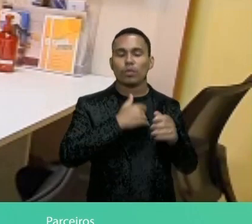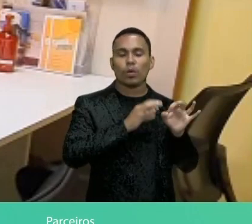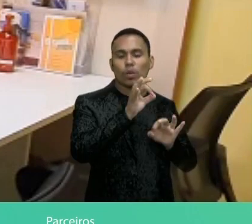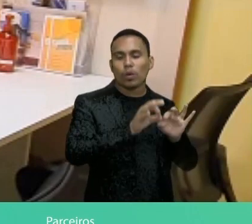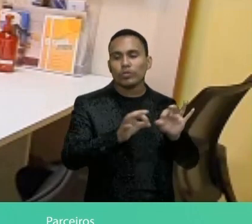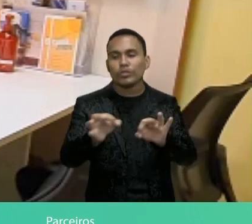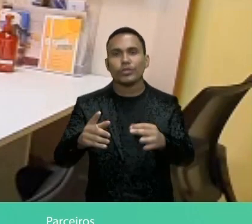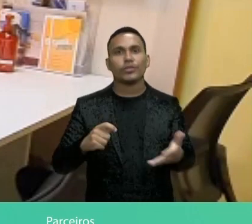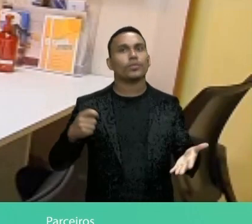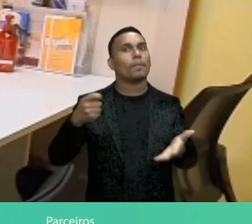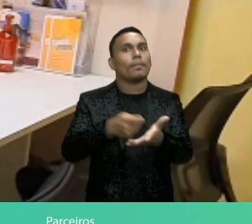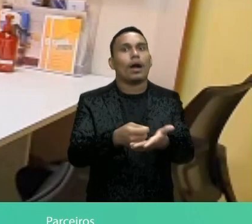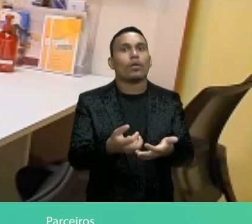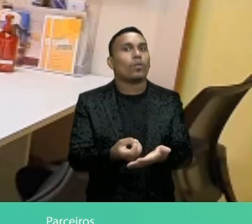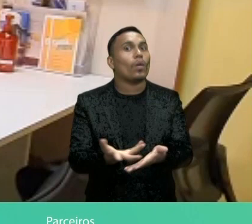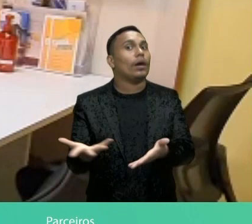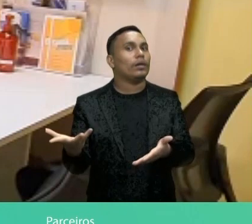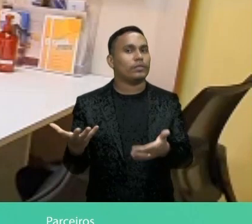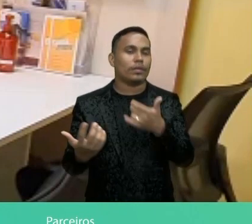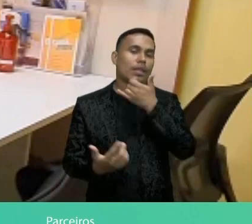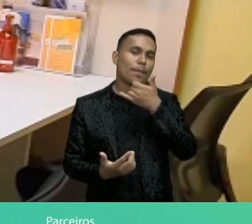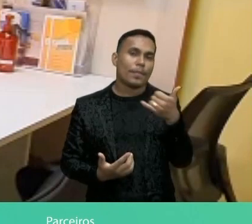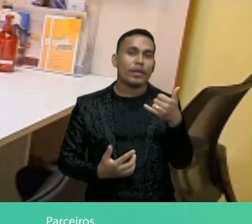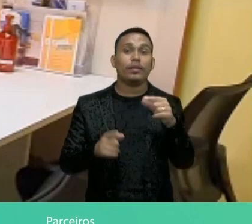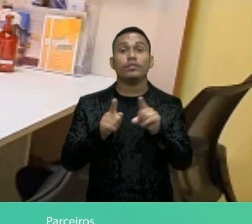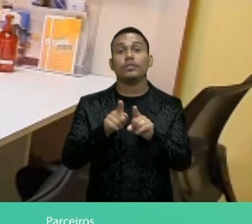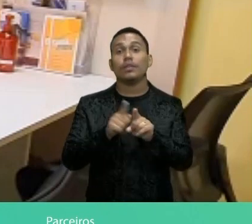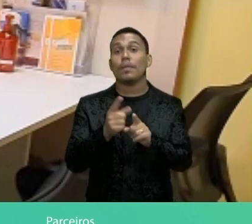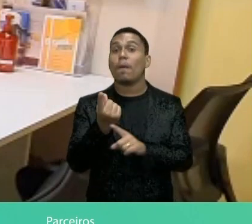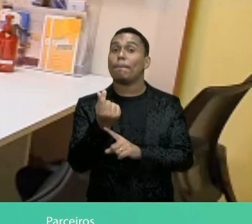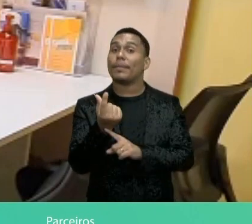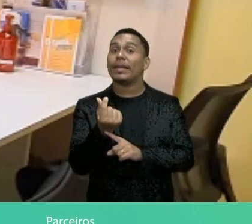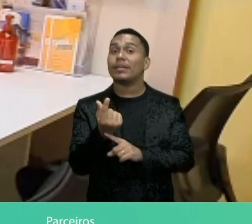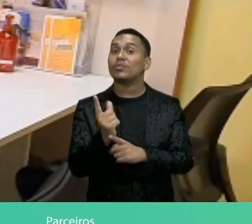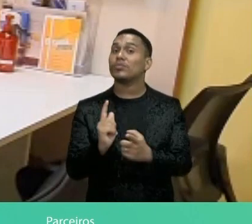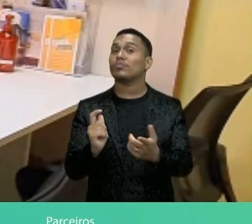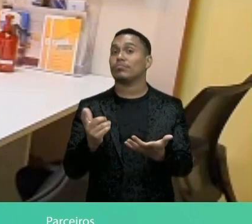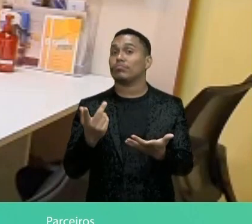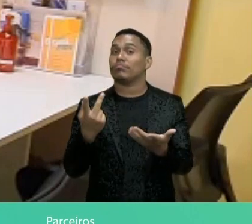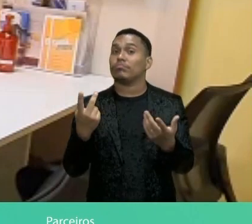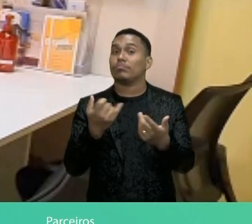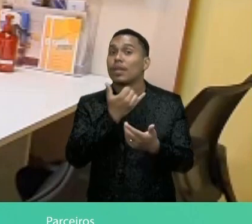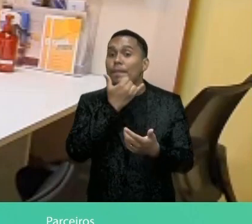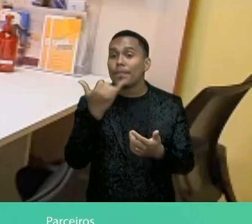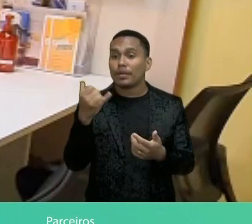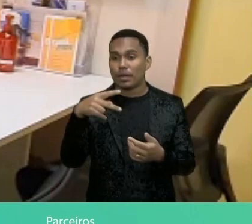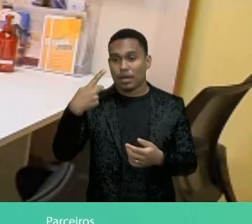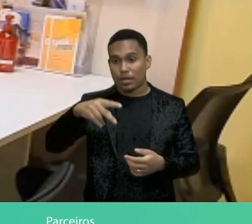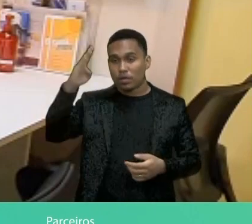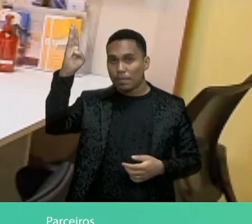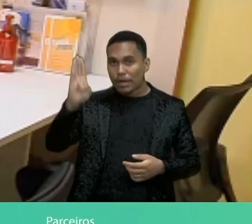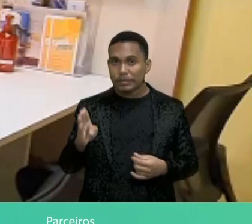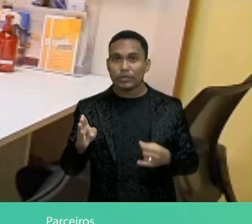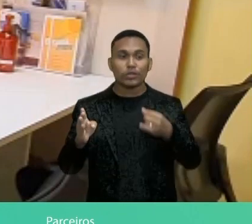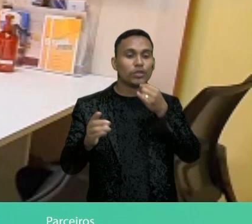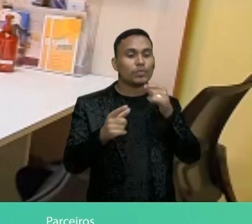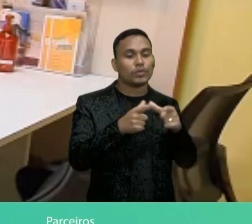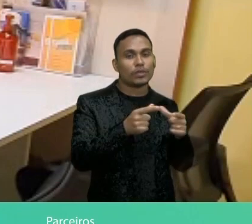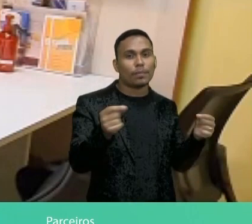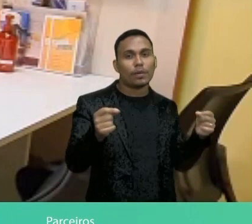our logistics cost and the difference in price for a market